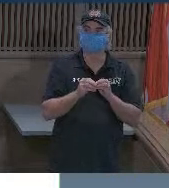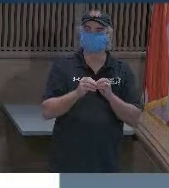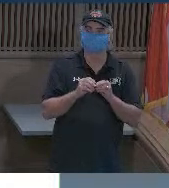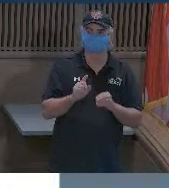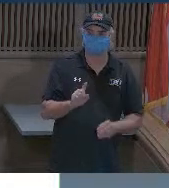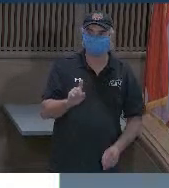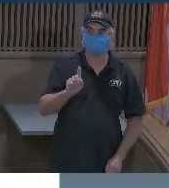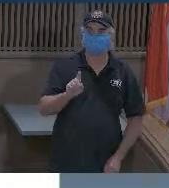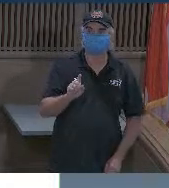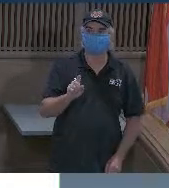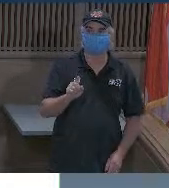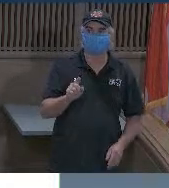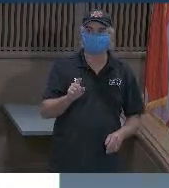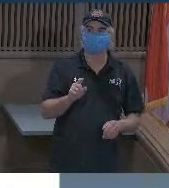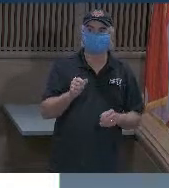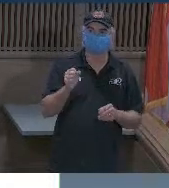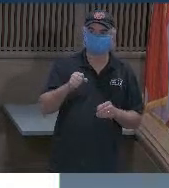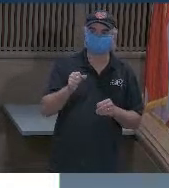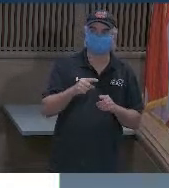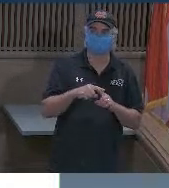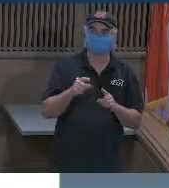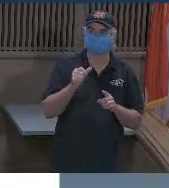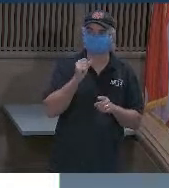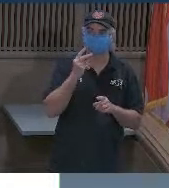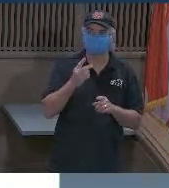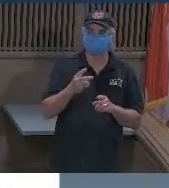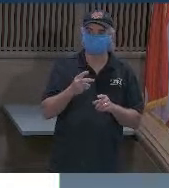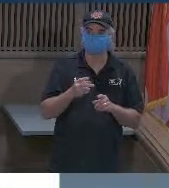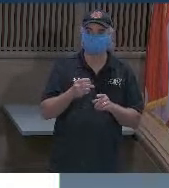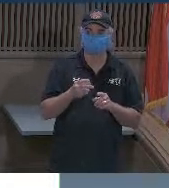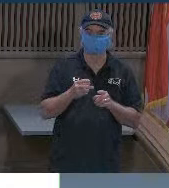but you certainly didn't foresee this surge.